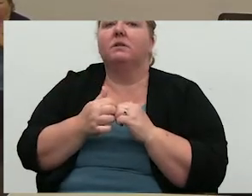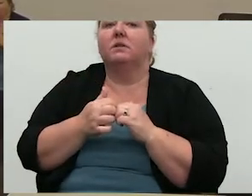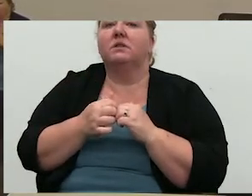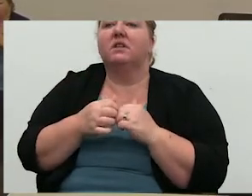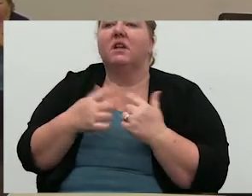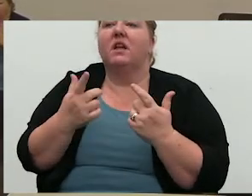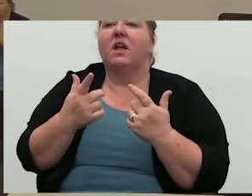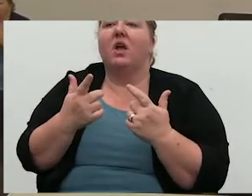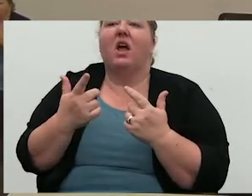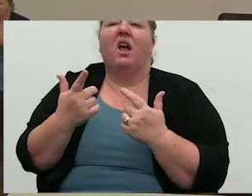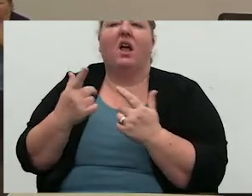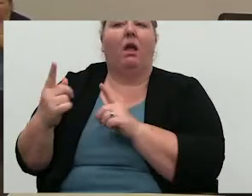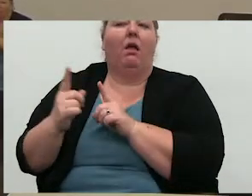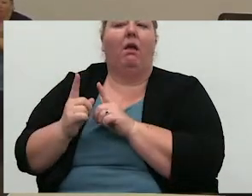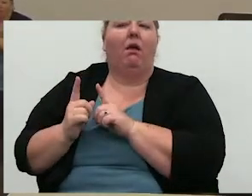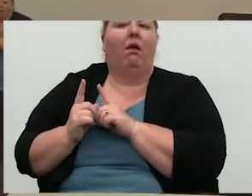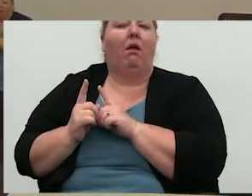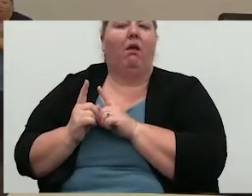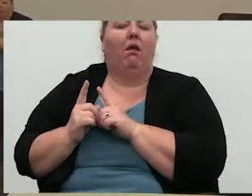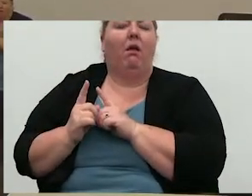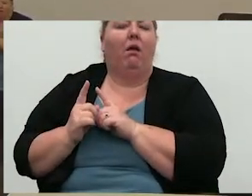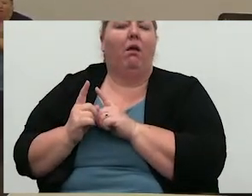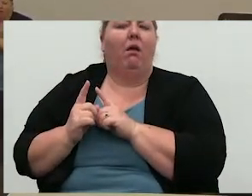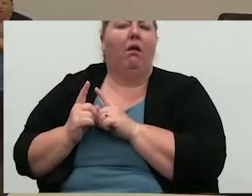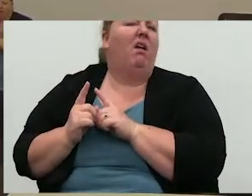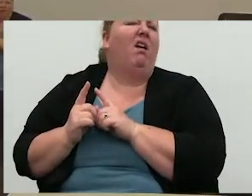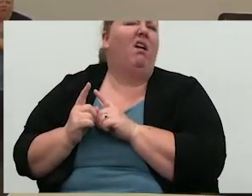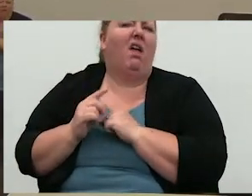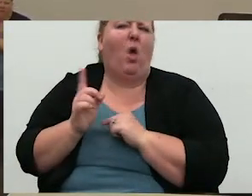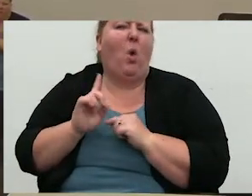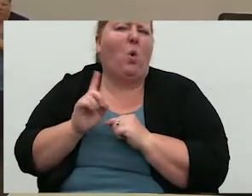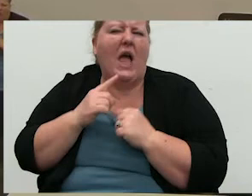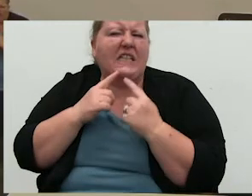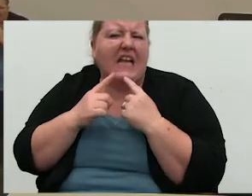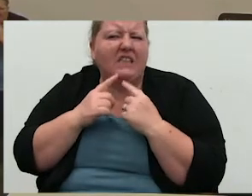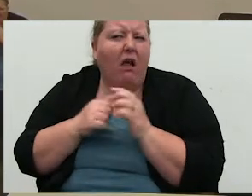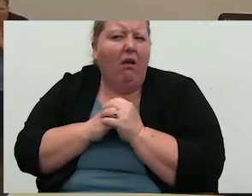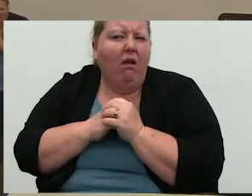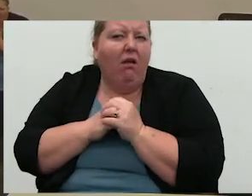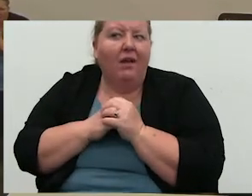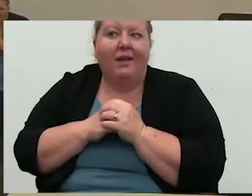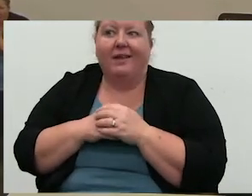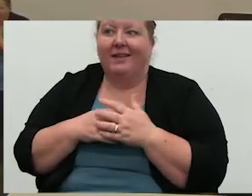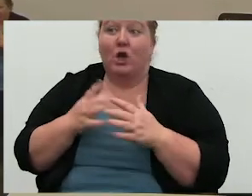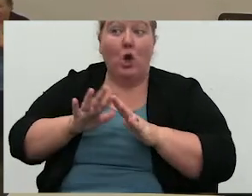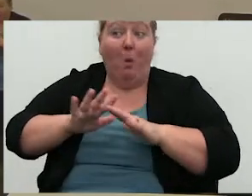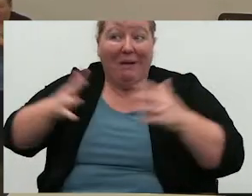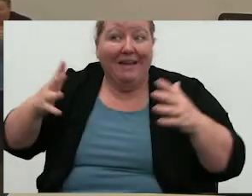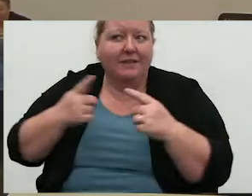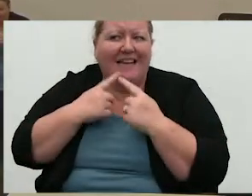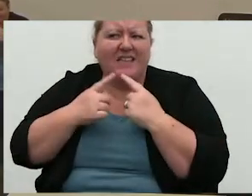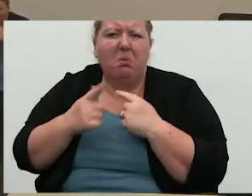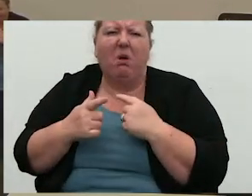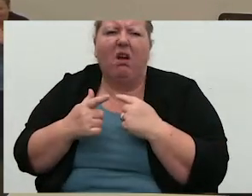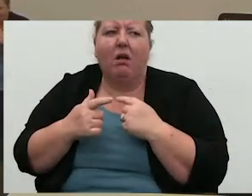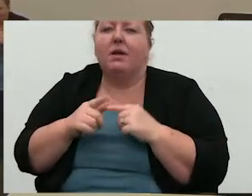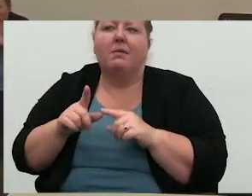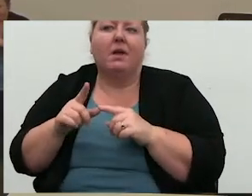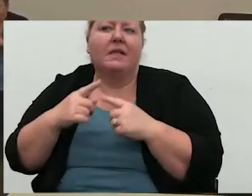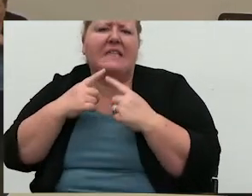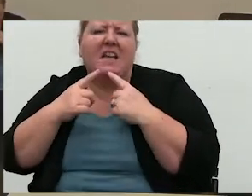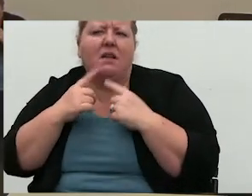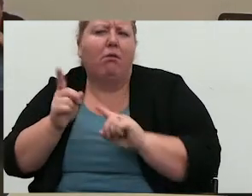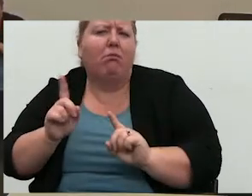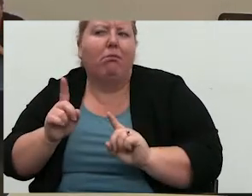to sidle up to me and say, what is data? Not even what is big data, but what is data?